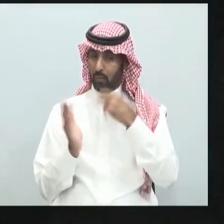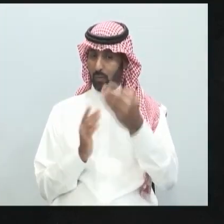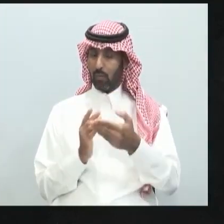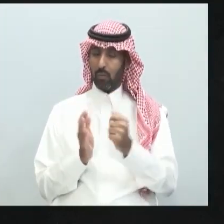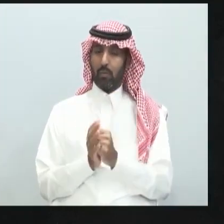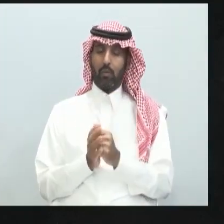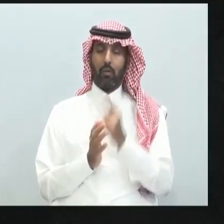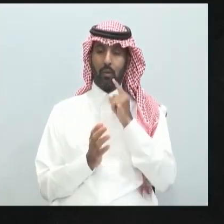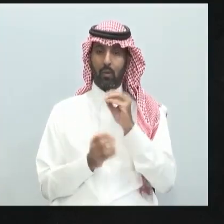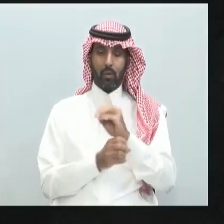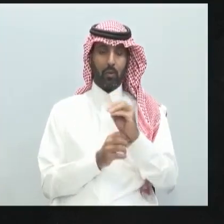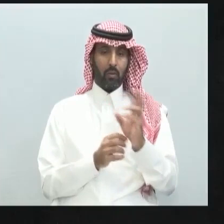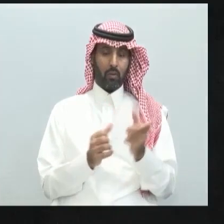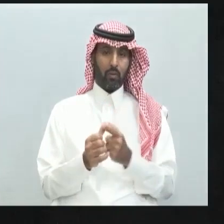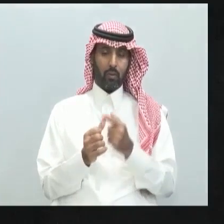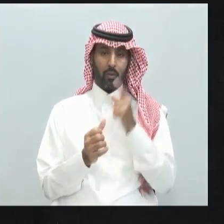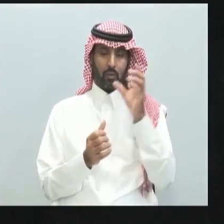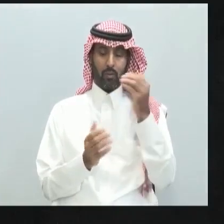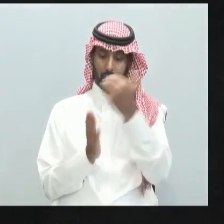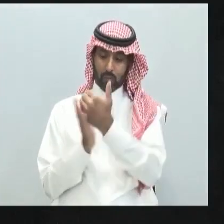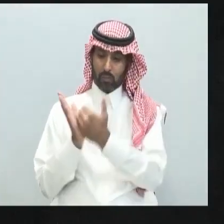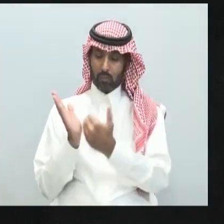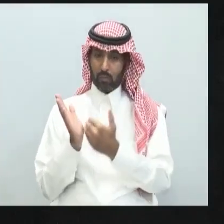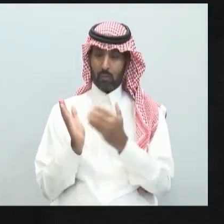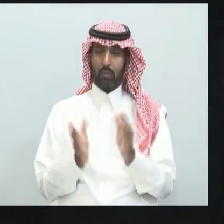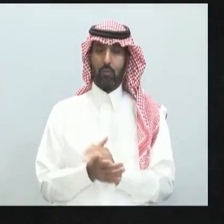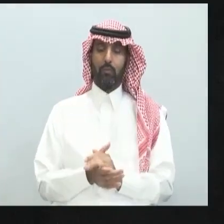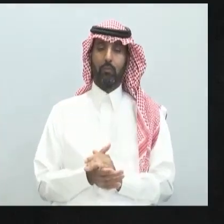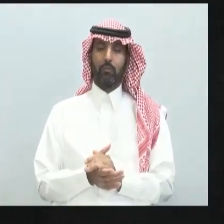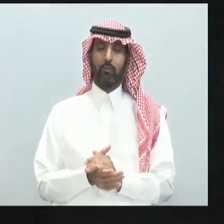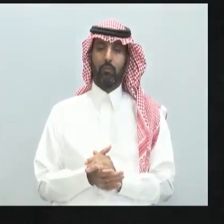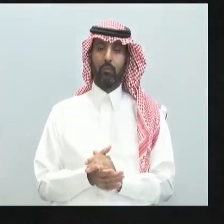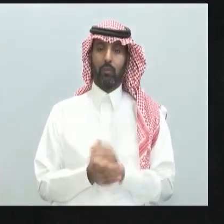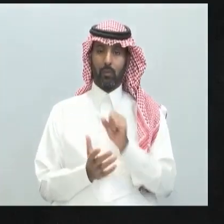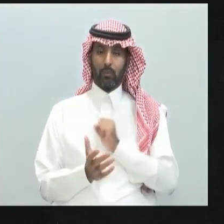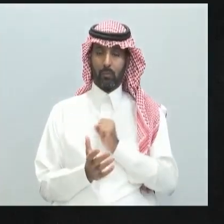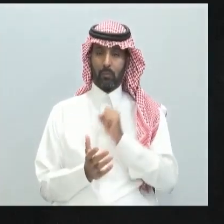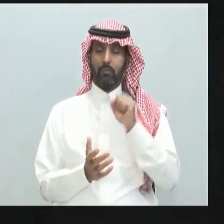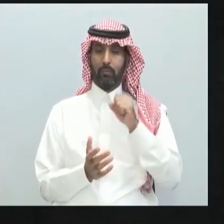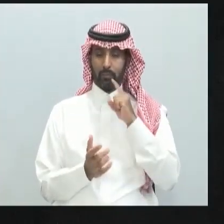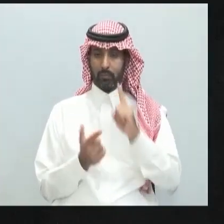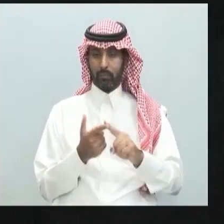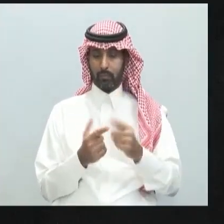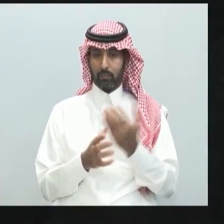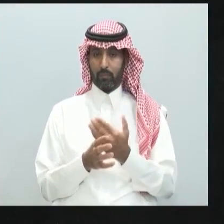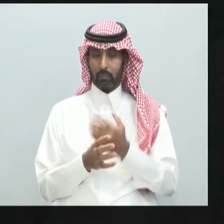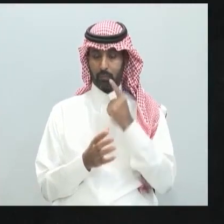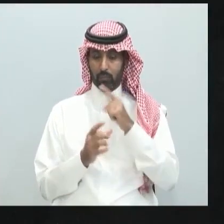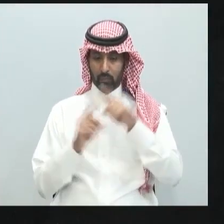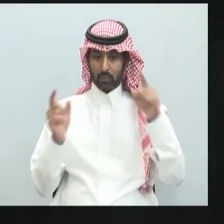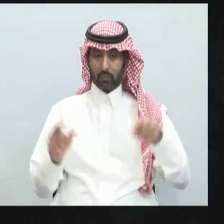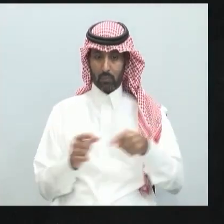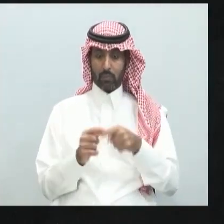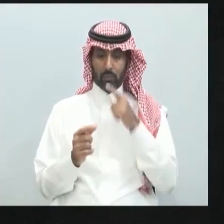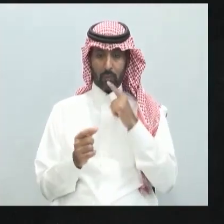this kind of information is in the article or not? For me, yes, of course, because the whole article